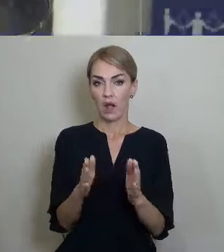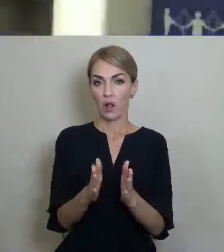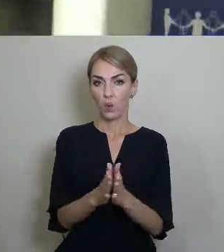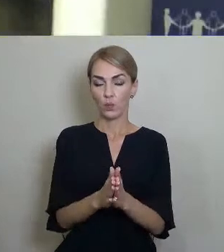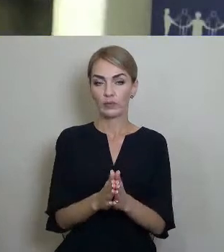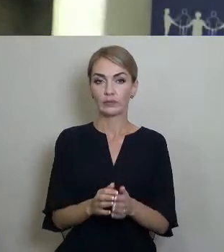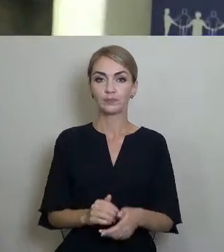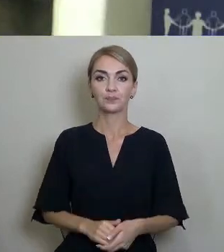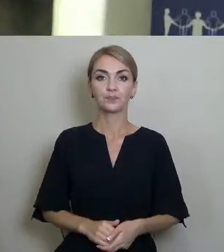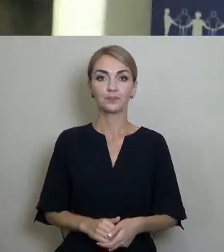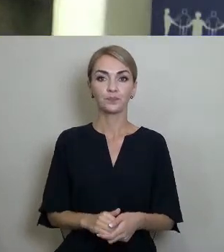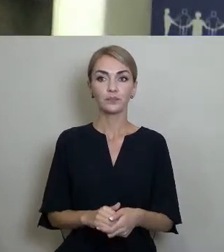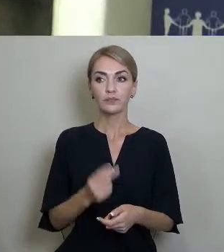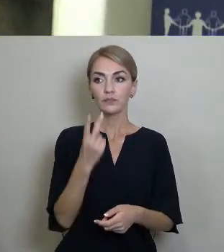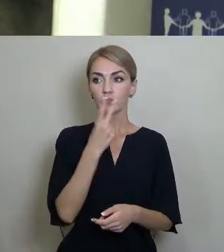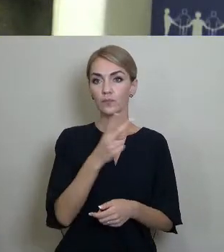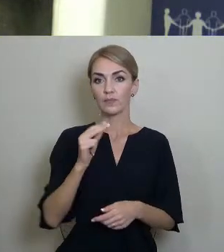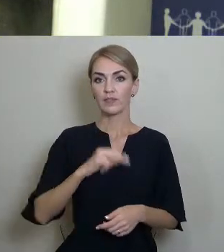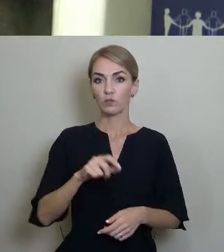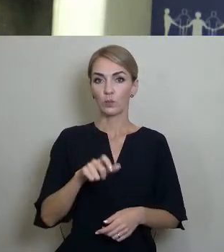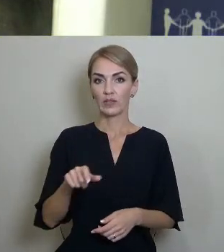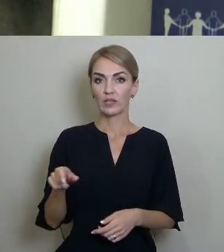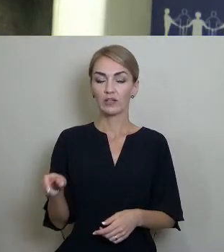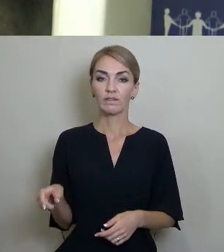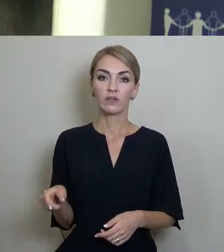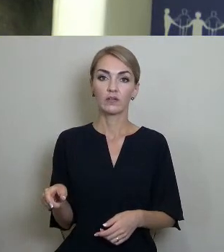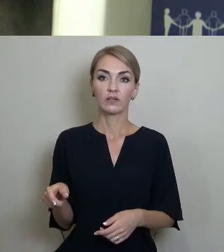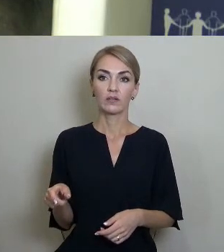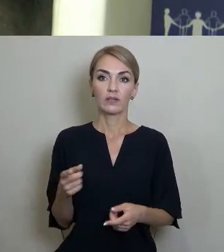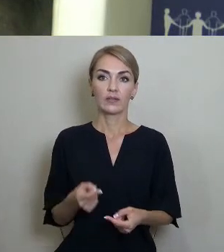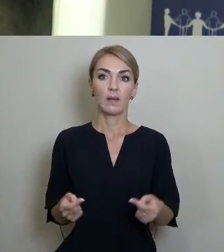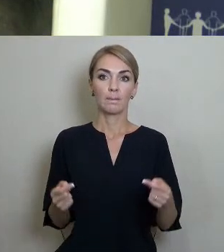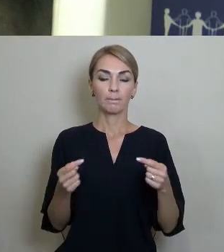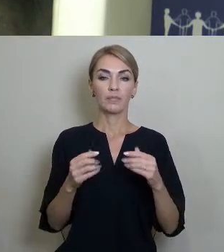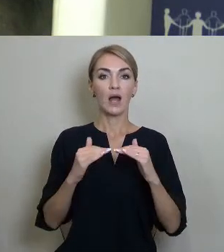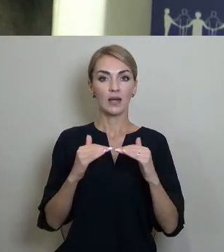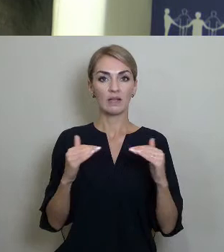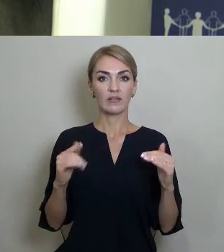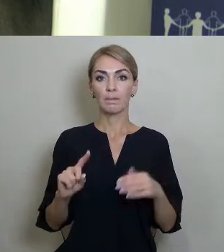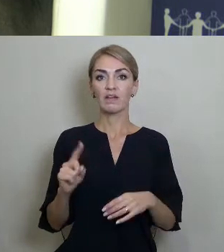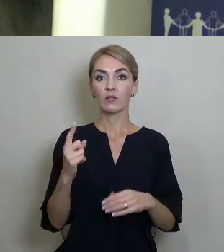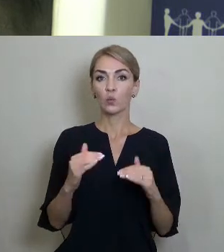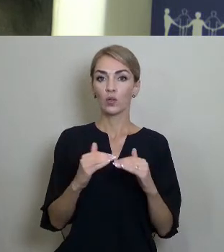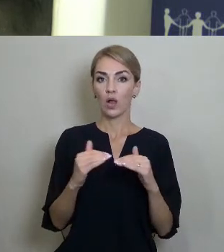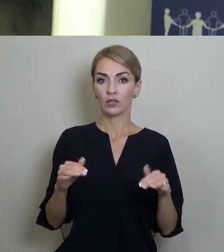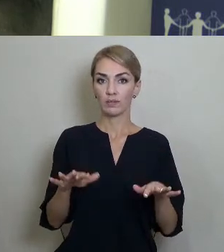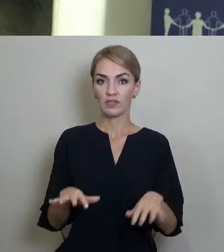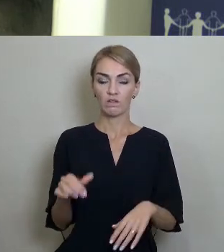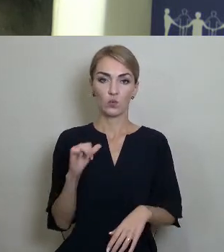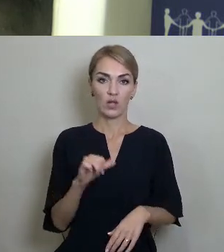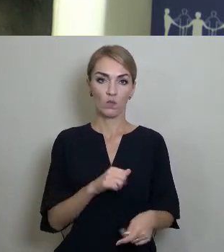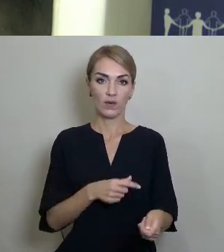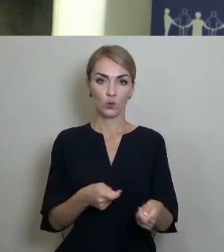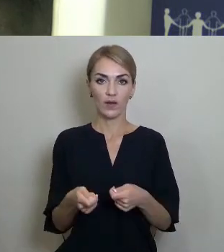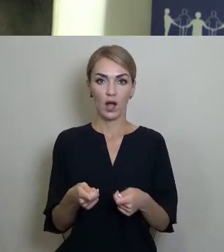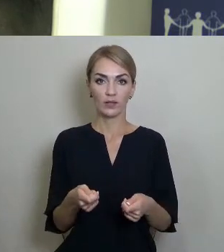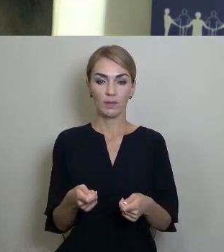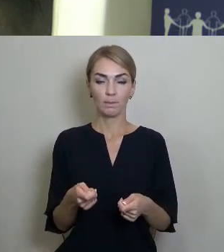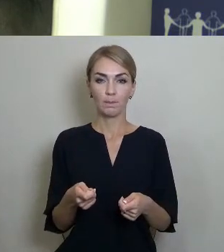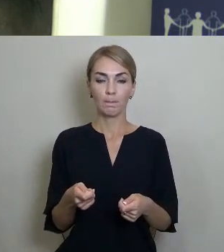local self-government mostly is represented by women. At the primary level of